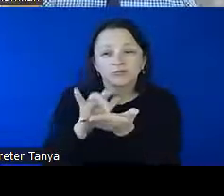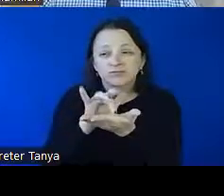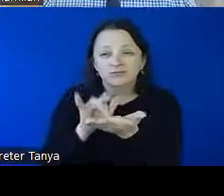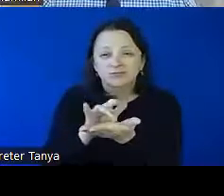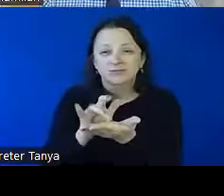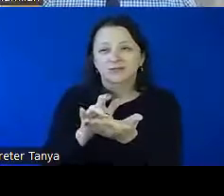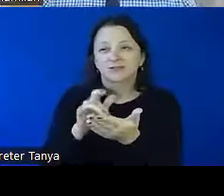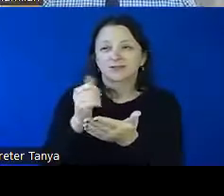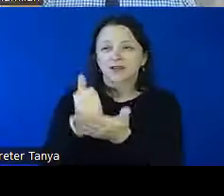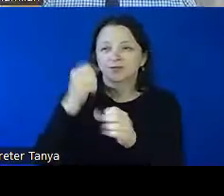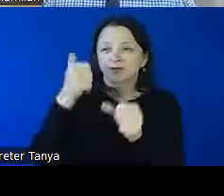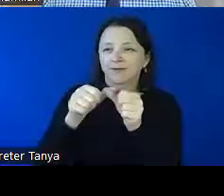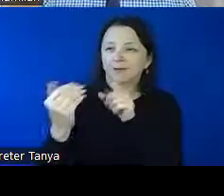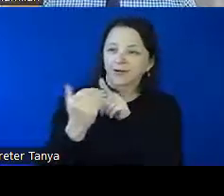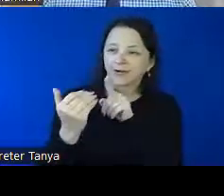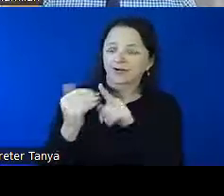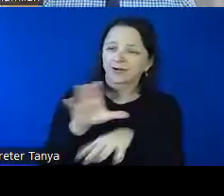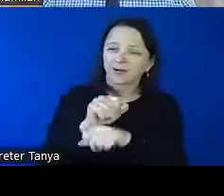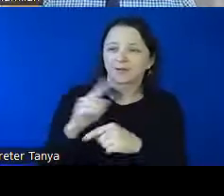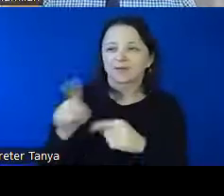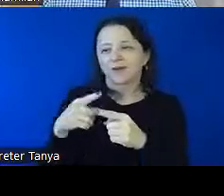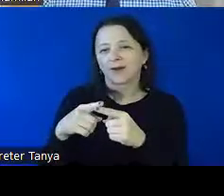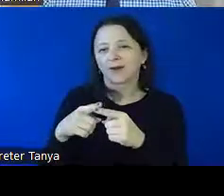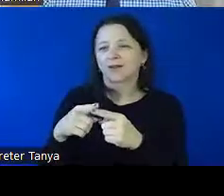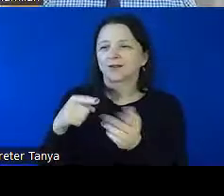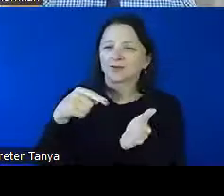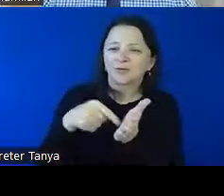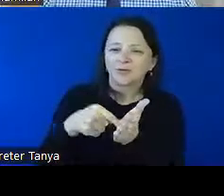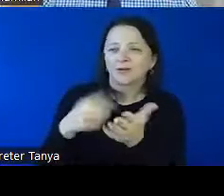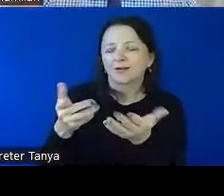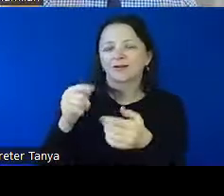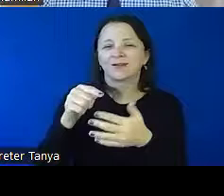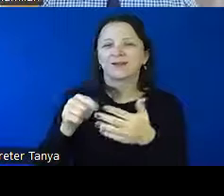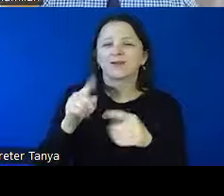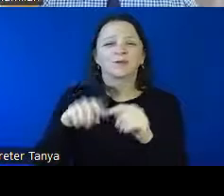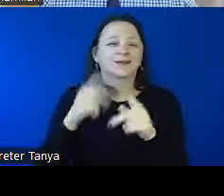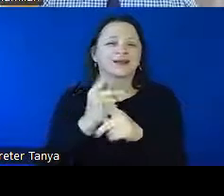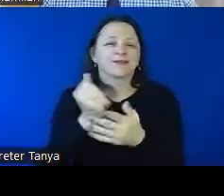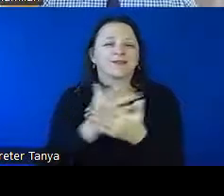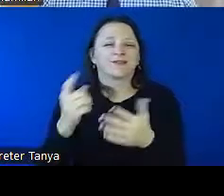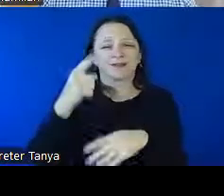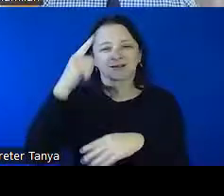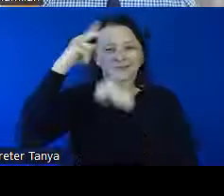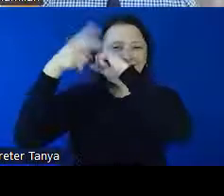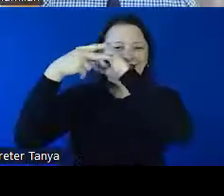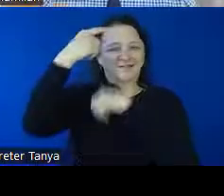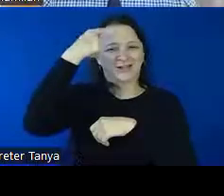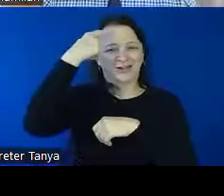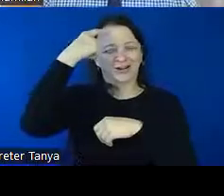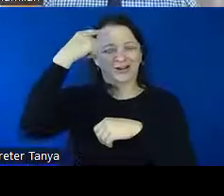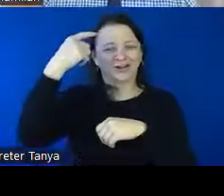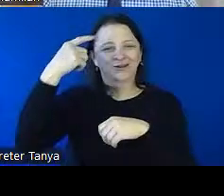are due, when appointments are, and things are like that so much. Because we can't keep everything maybe in our minds, right? We can't keep